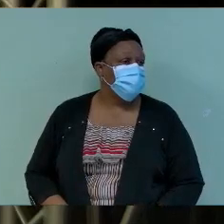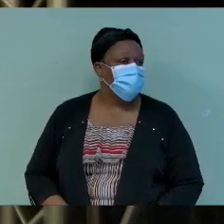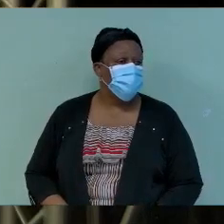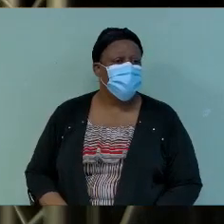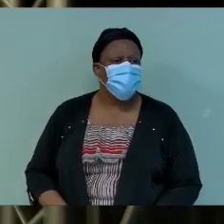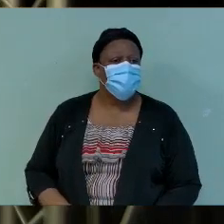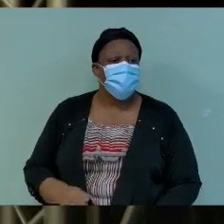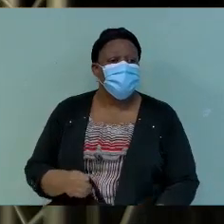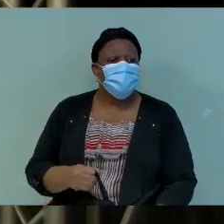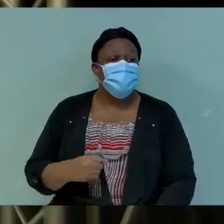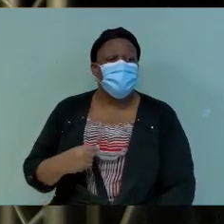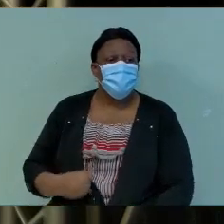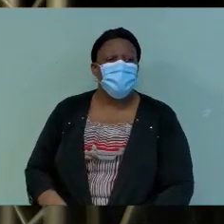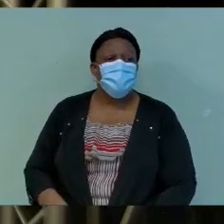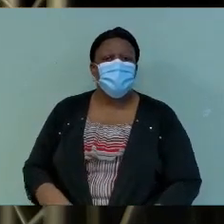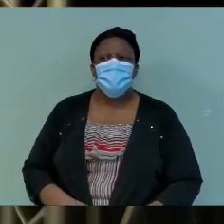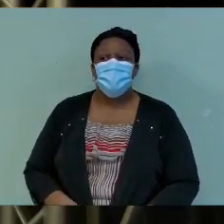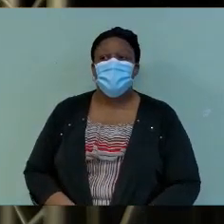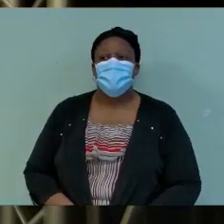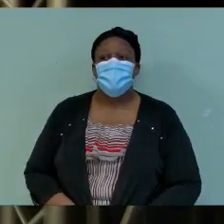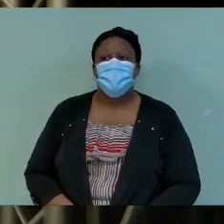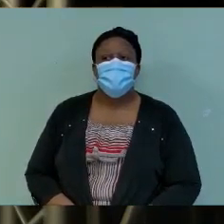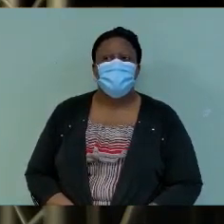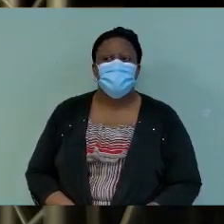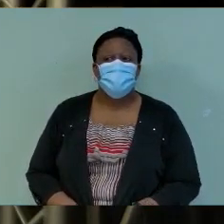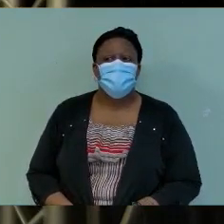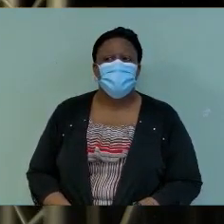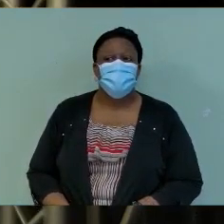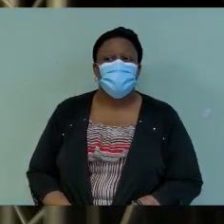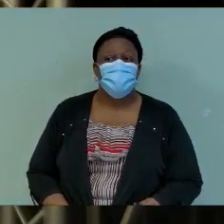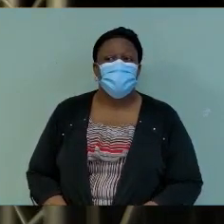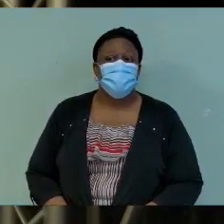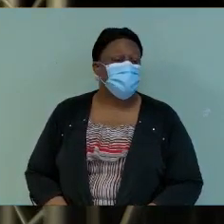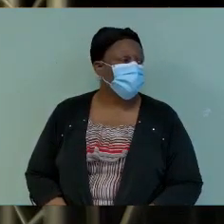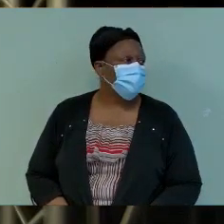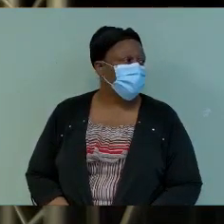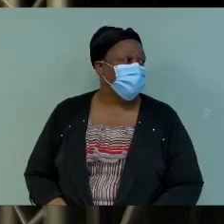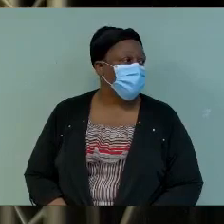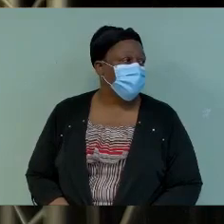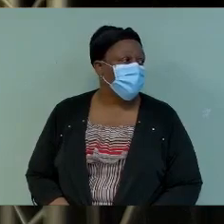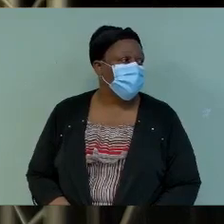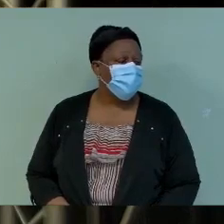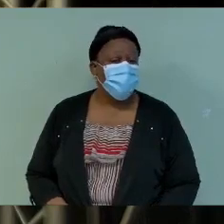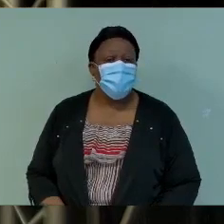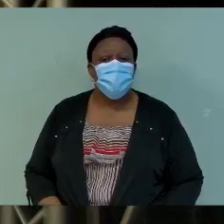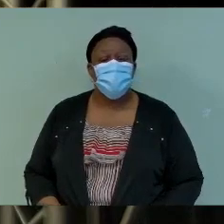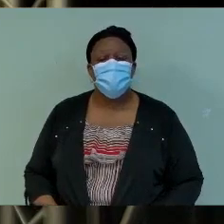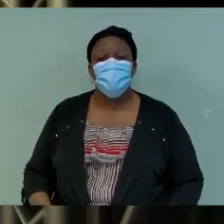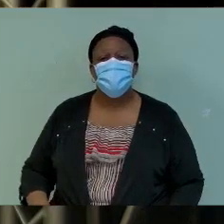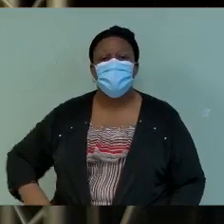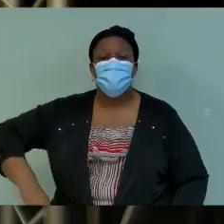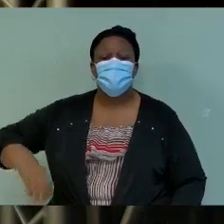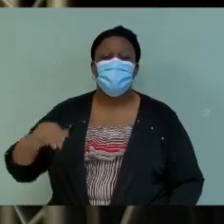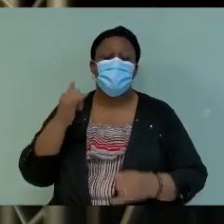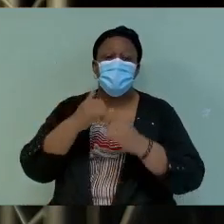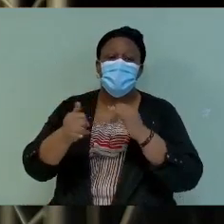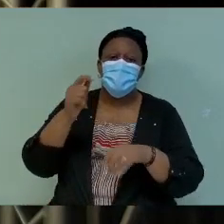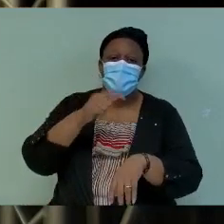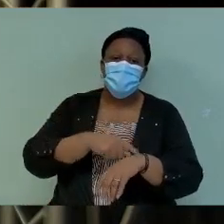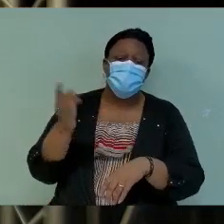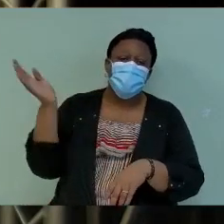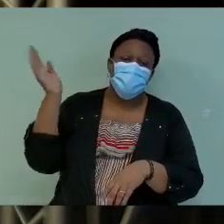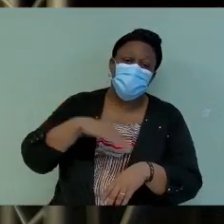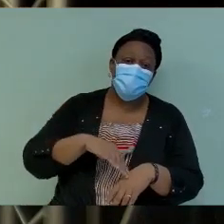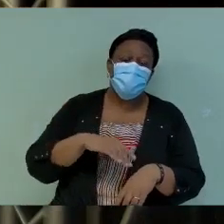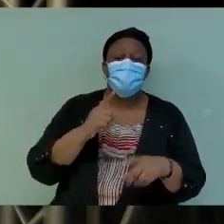briefing, I stated that the mental health team was ready and willing to offer mental health and psychosocial support.